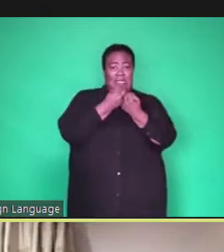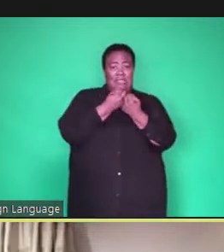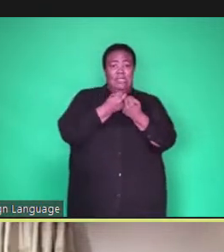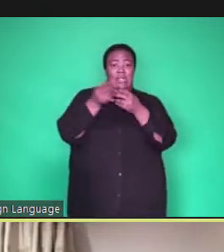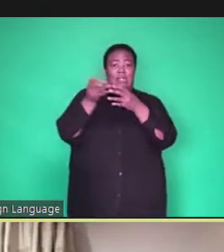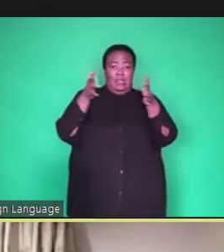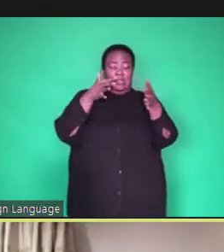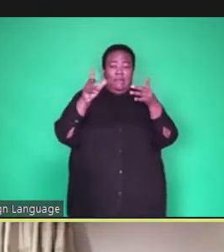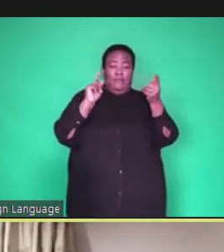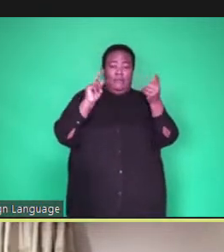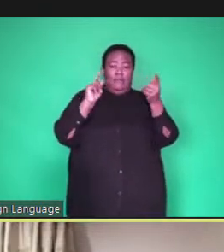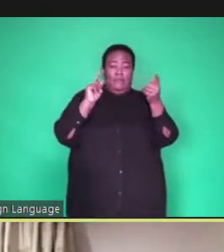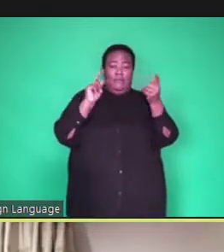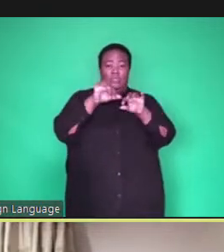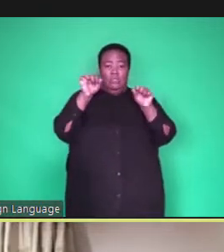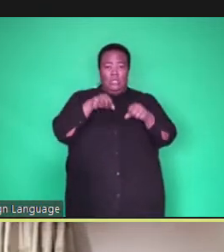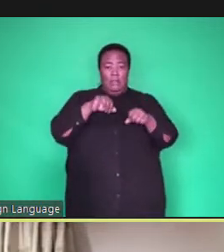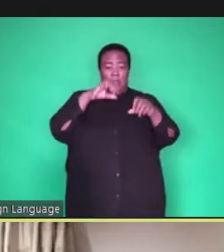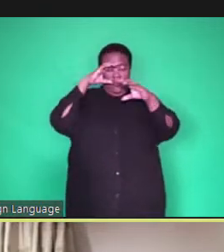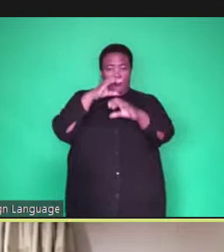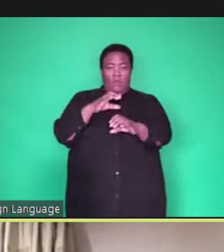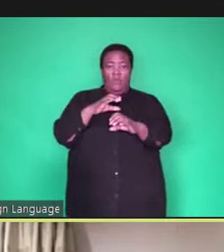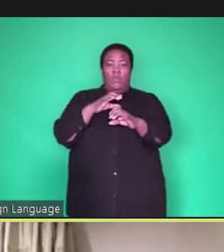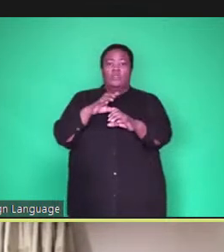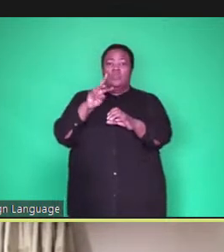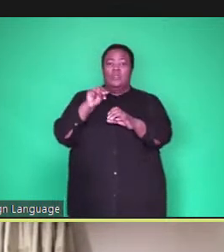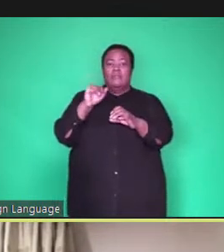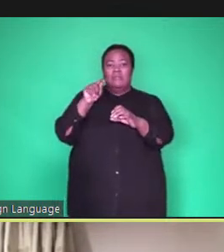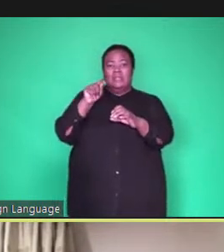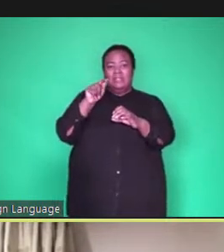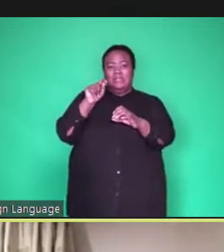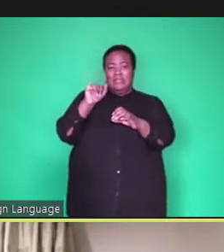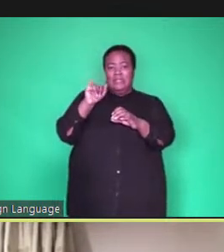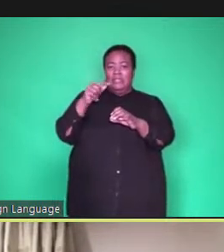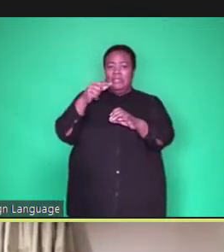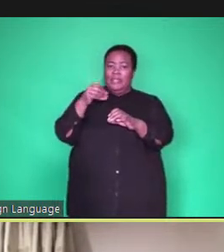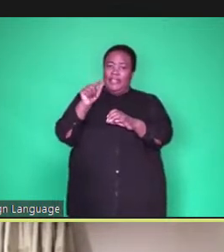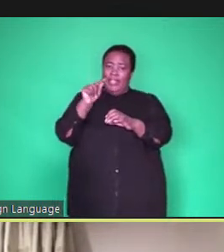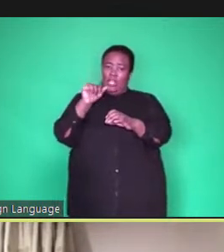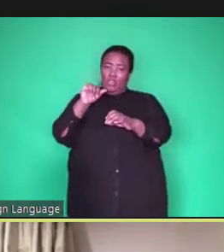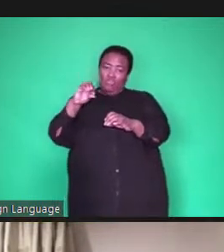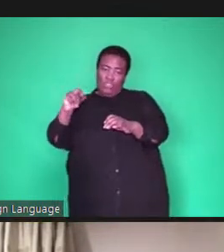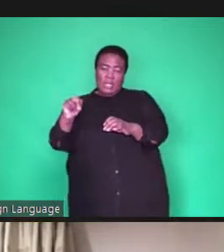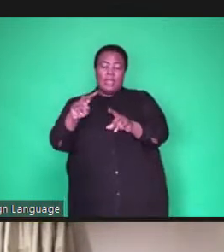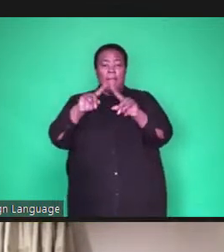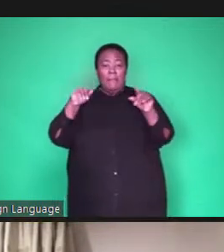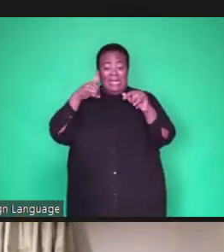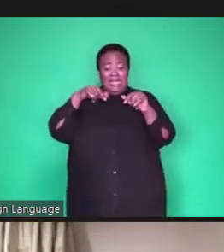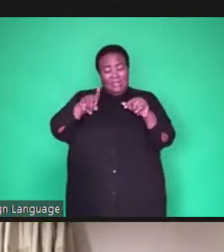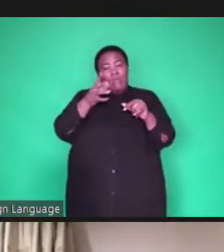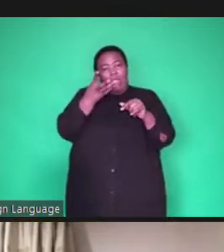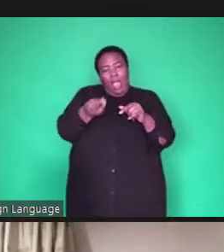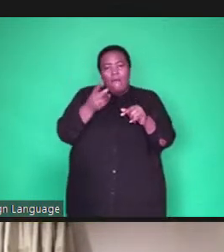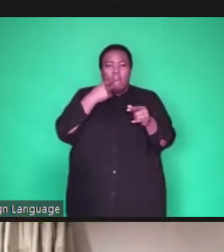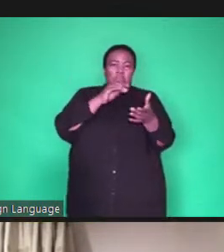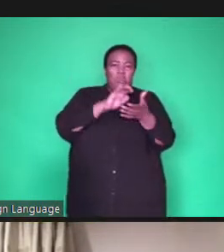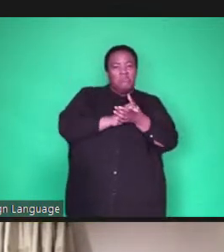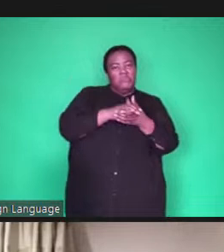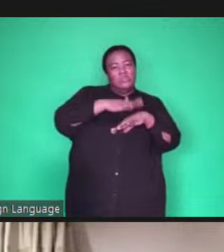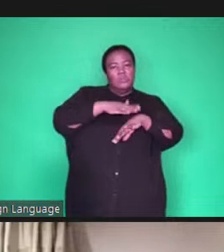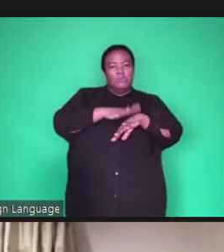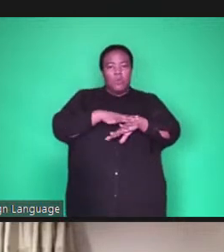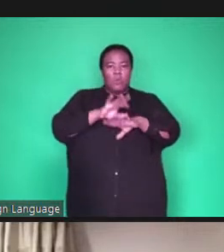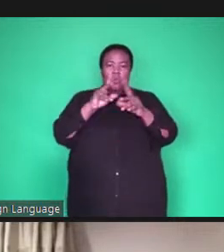on the mitigation. There have been recent and promising shifts to include more adaptation